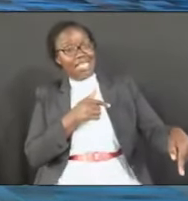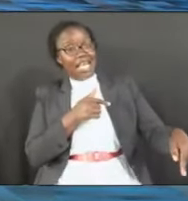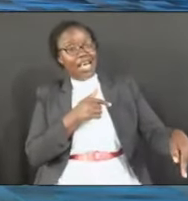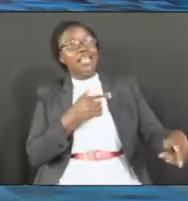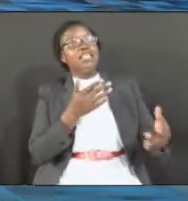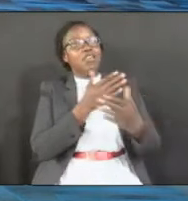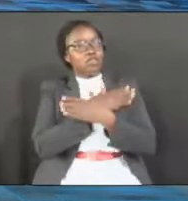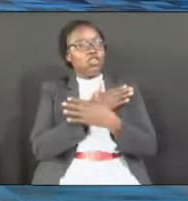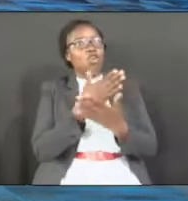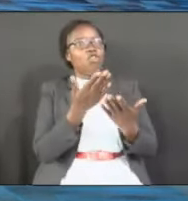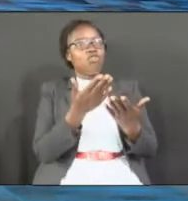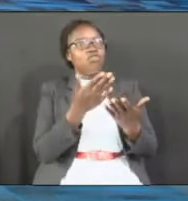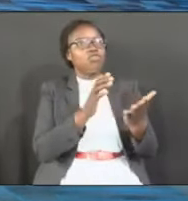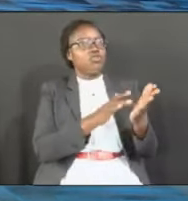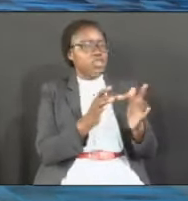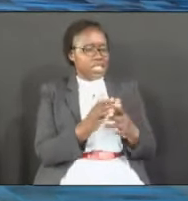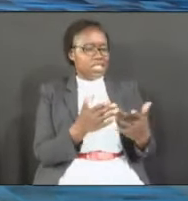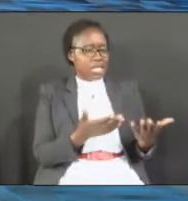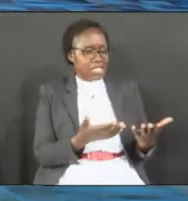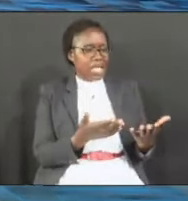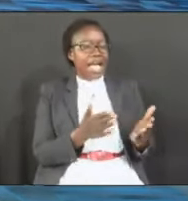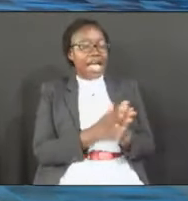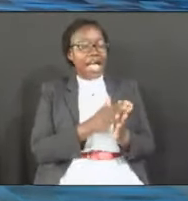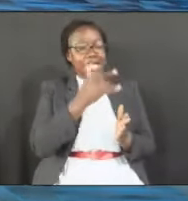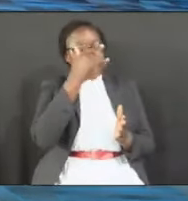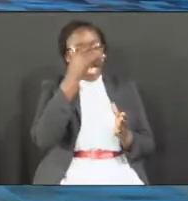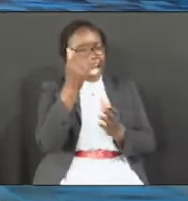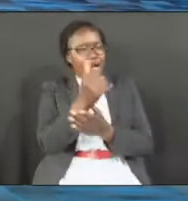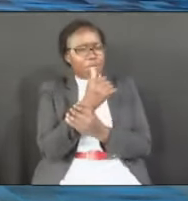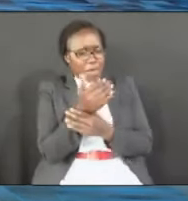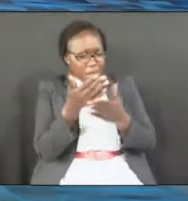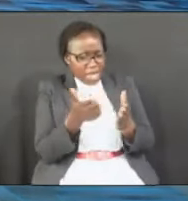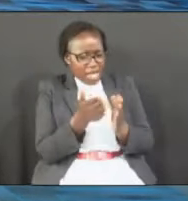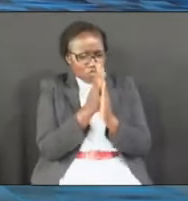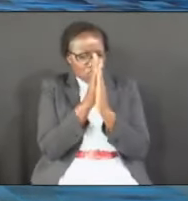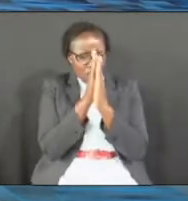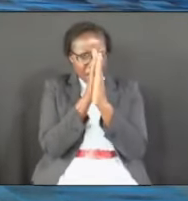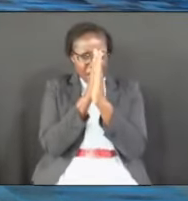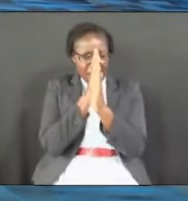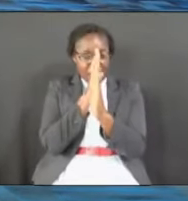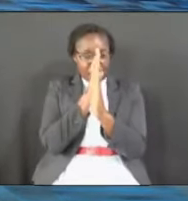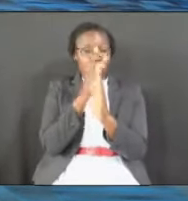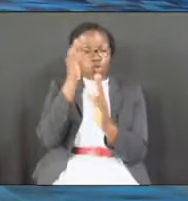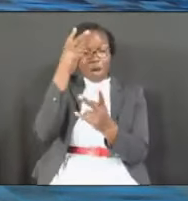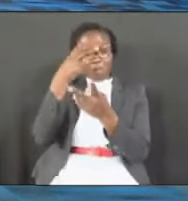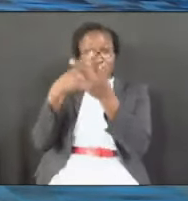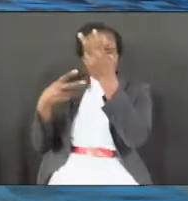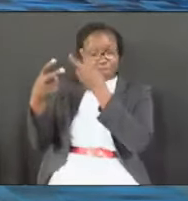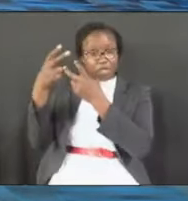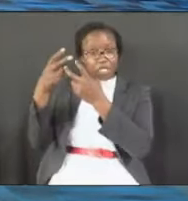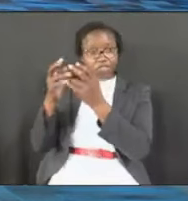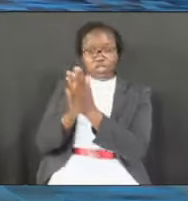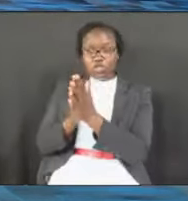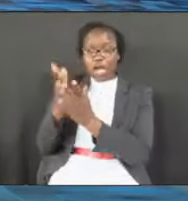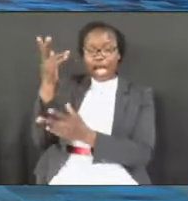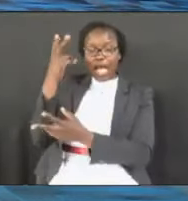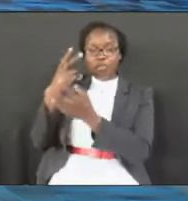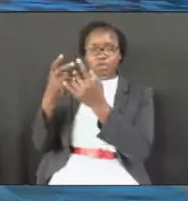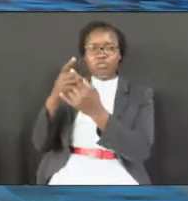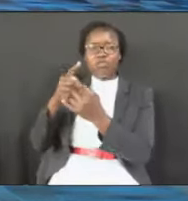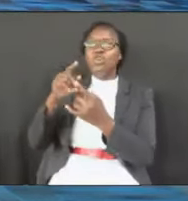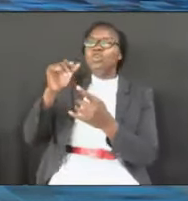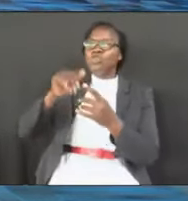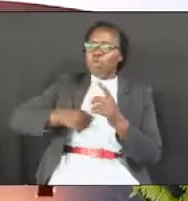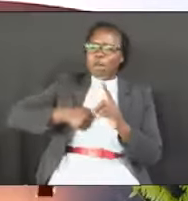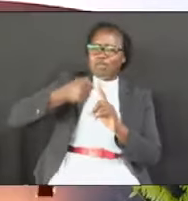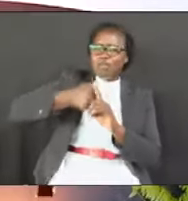Jesus. Abraham, until you align your perspective into a perspective, you will continue